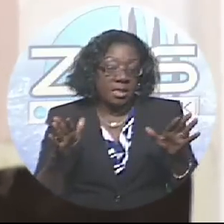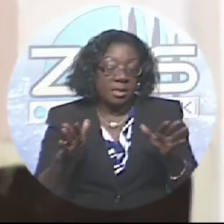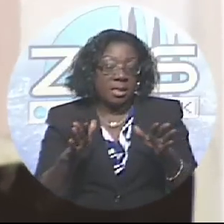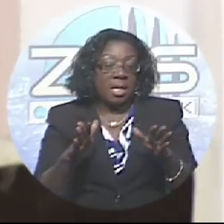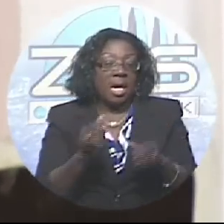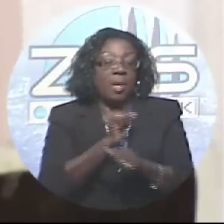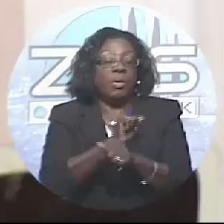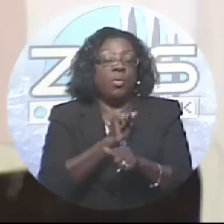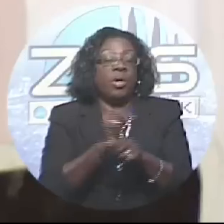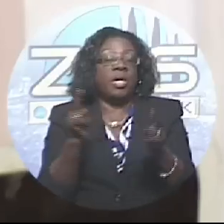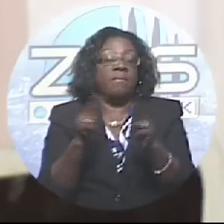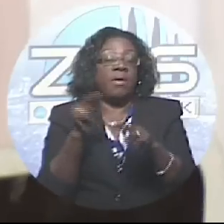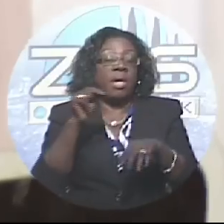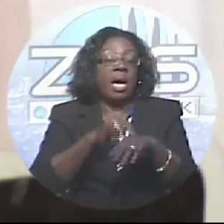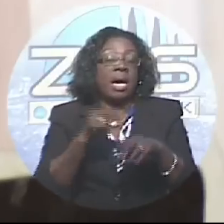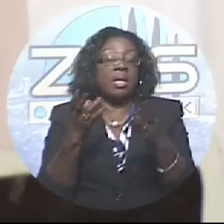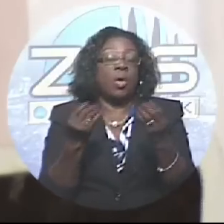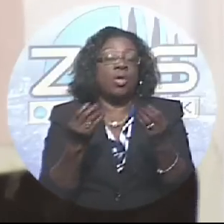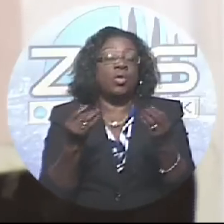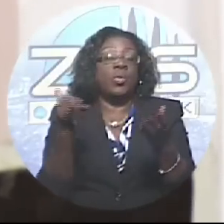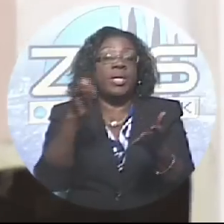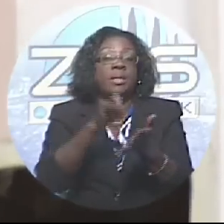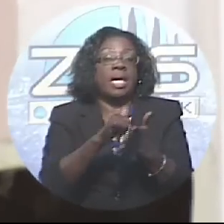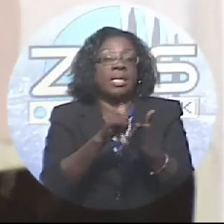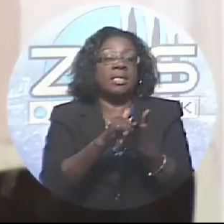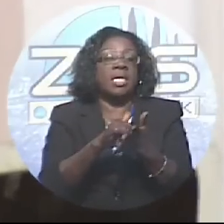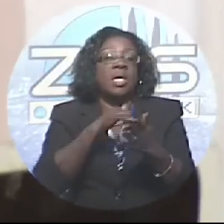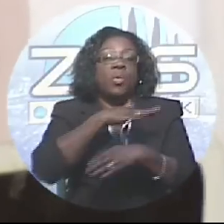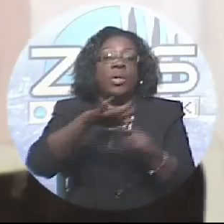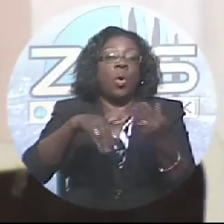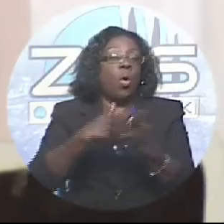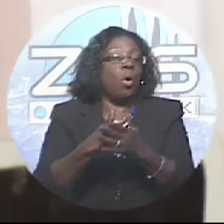working very hard on bringing that to fruition with all